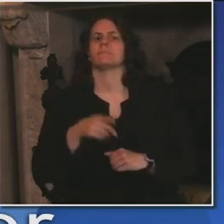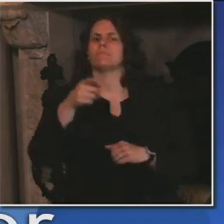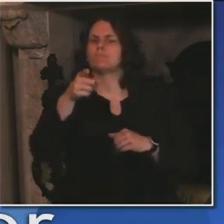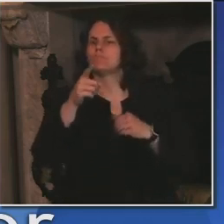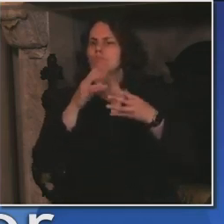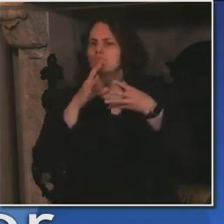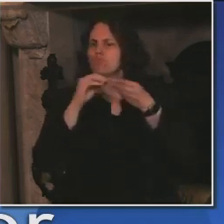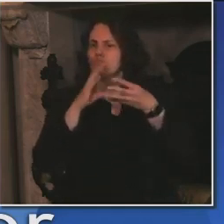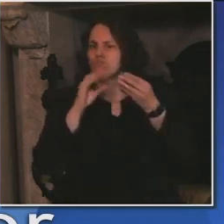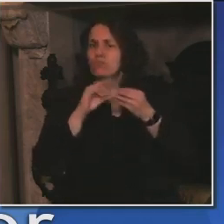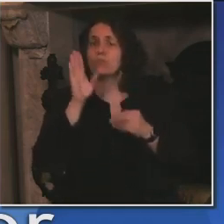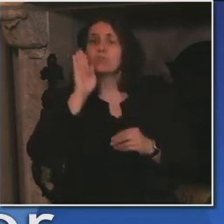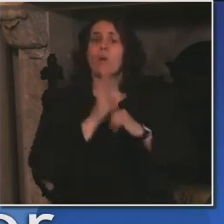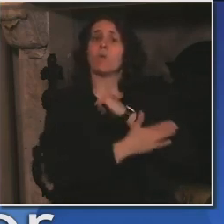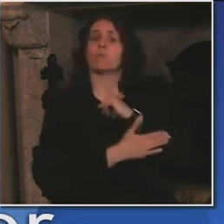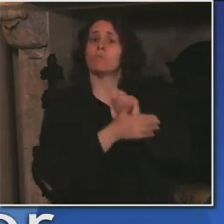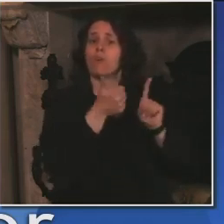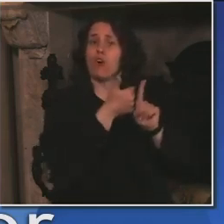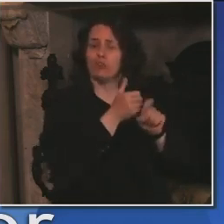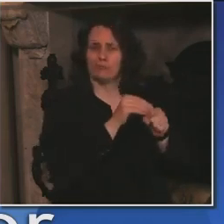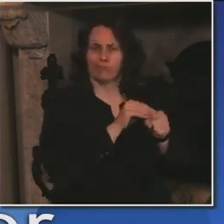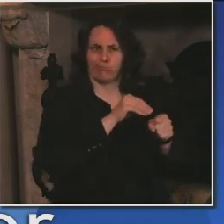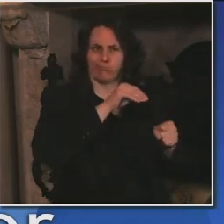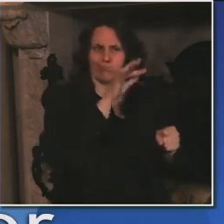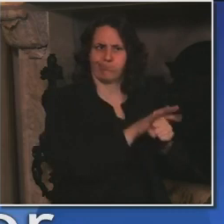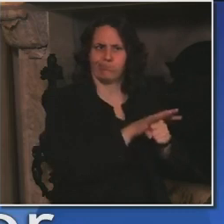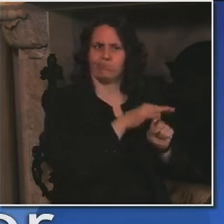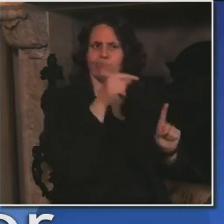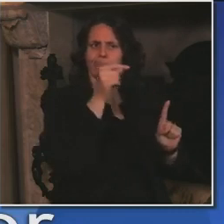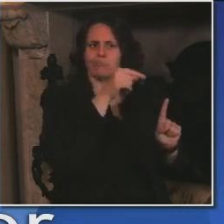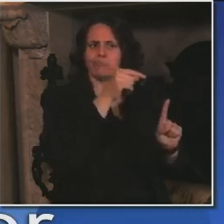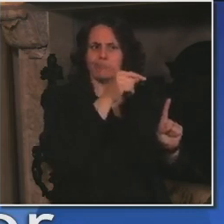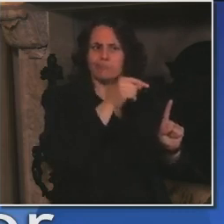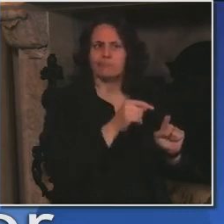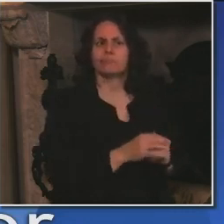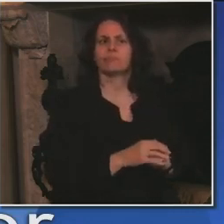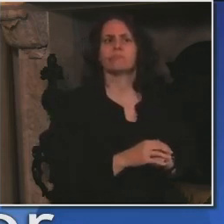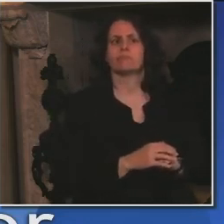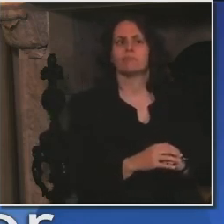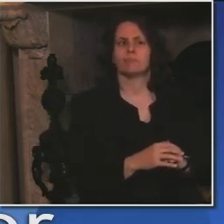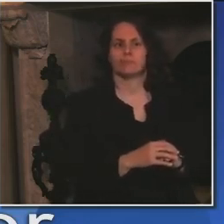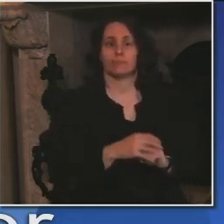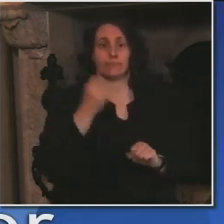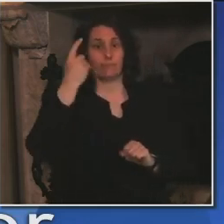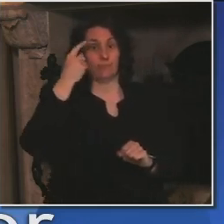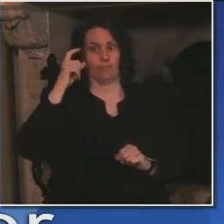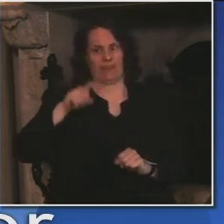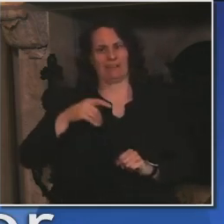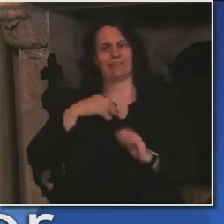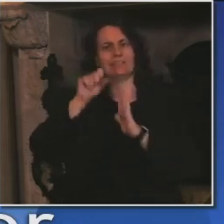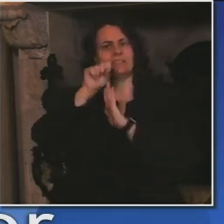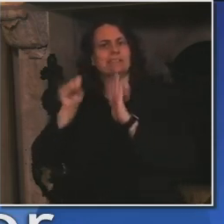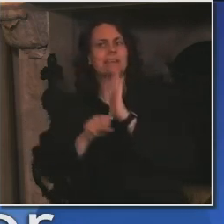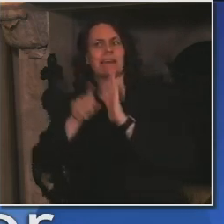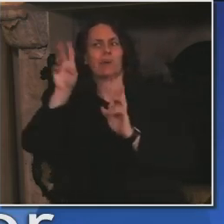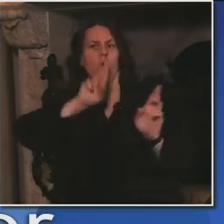County shows the need for a statewide approach to reopening the economy and reemphasize that certain parts of the